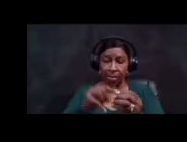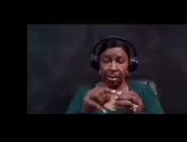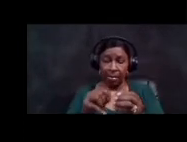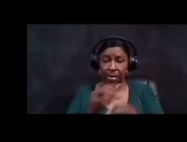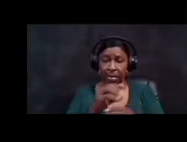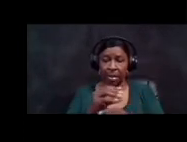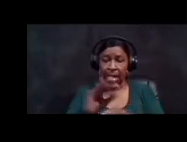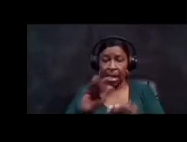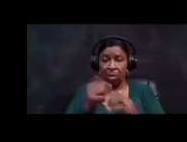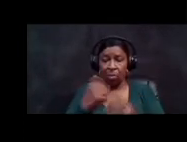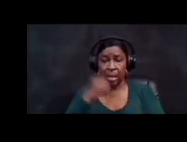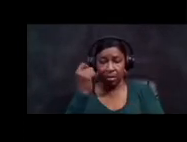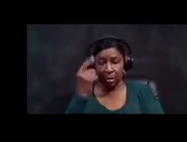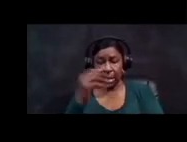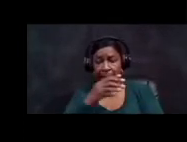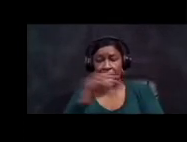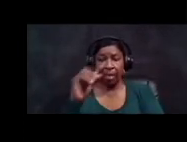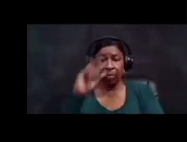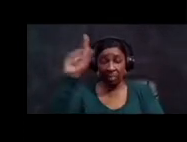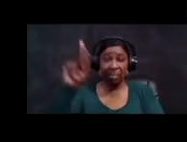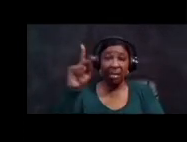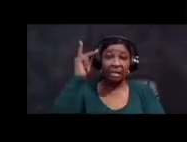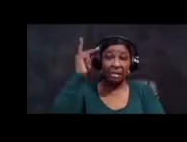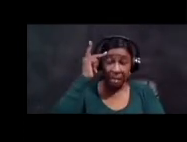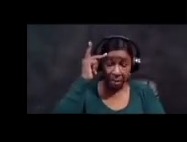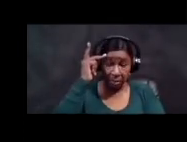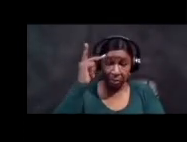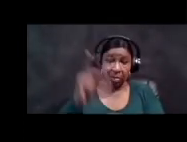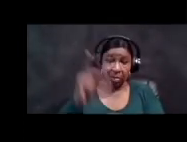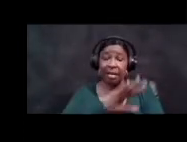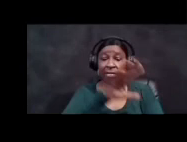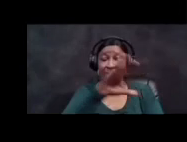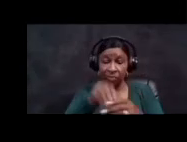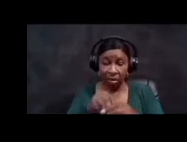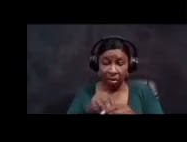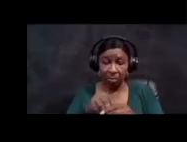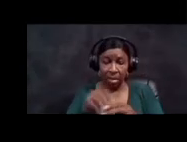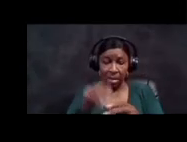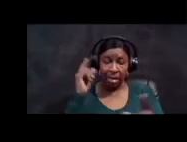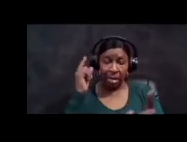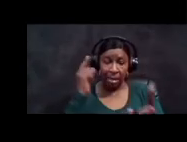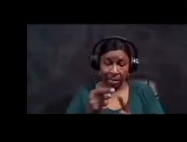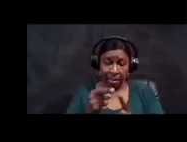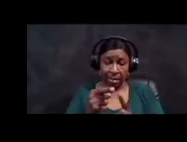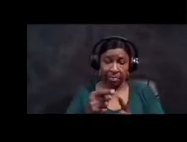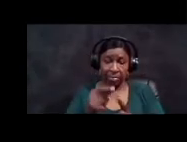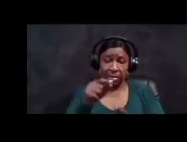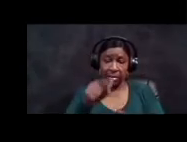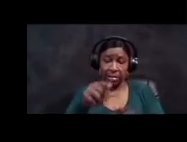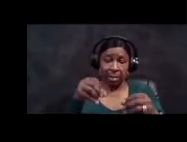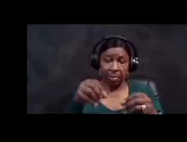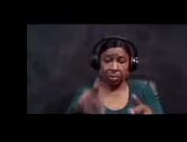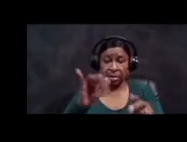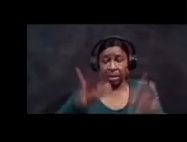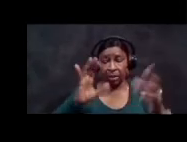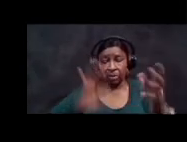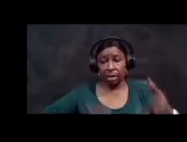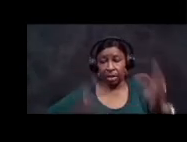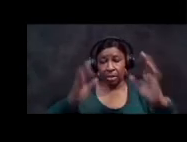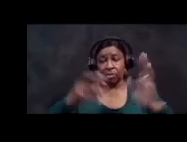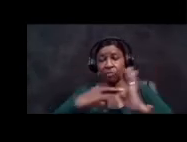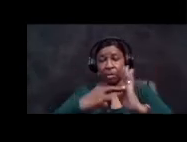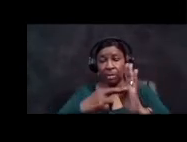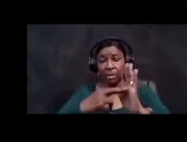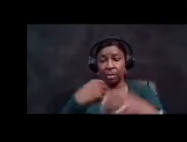the political dynamics that then seize to aim to seize opportunity that crisis represents to make some sort